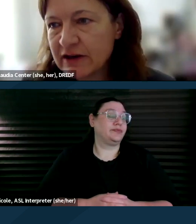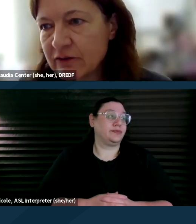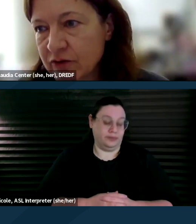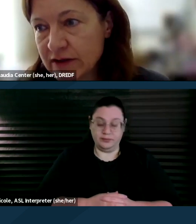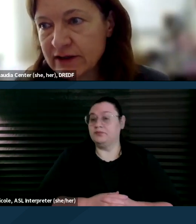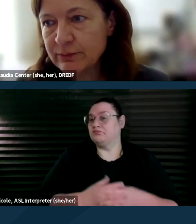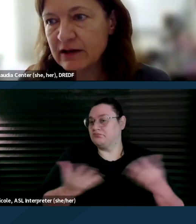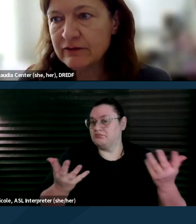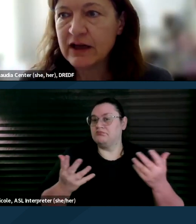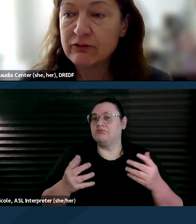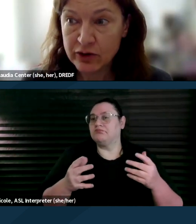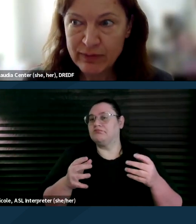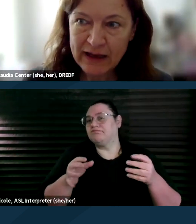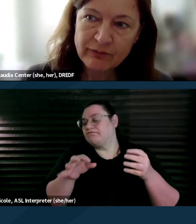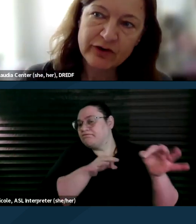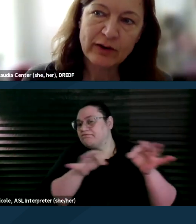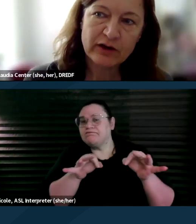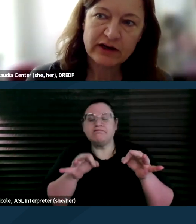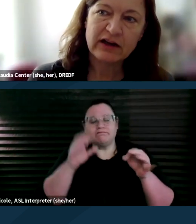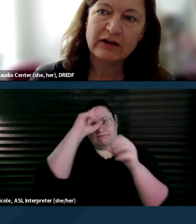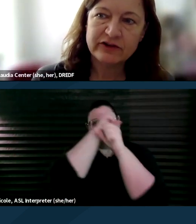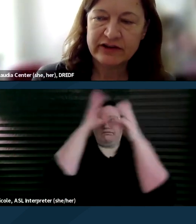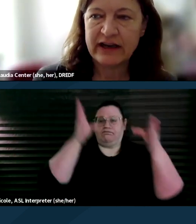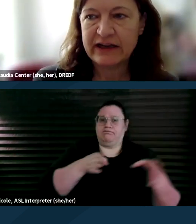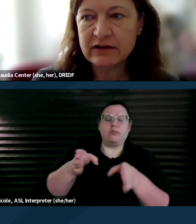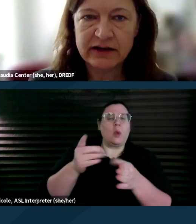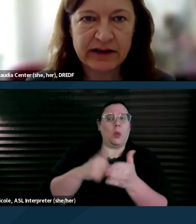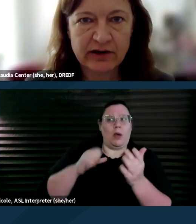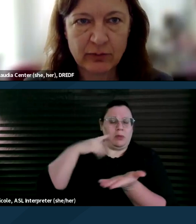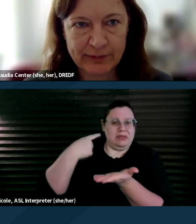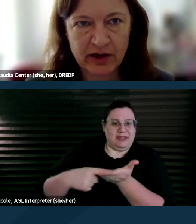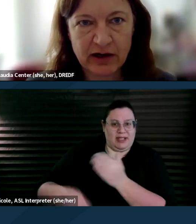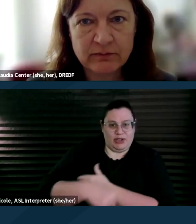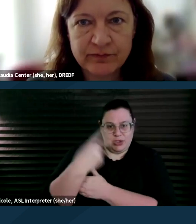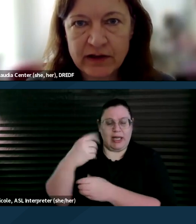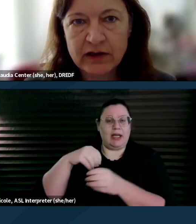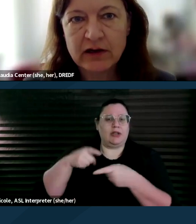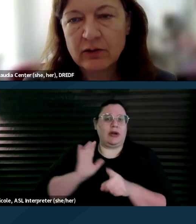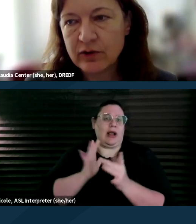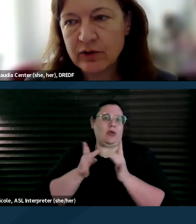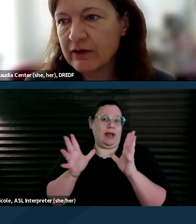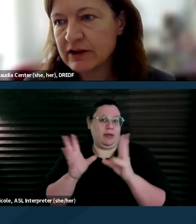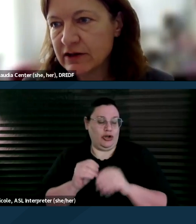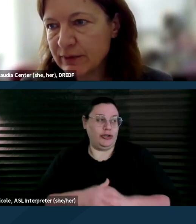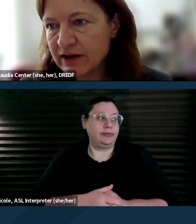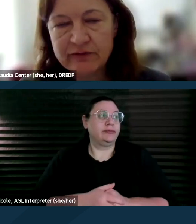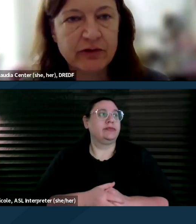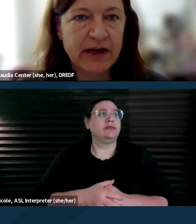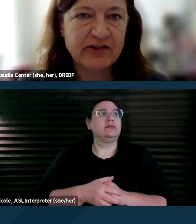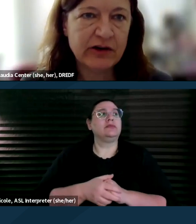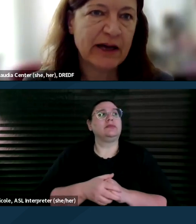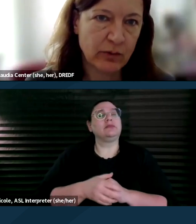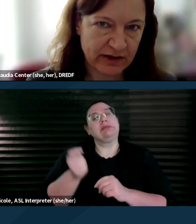So I want to give you a little bit of a roadmap for what we're going to cover today in our webinar. We're going to have a little bit